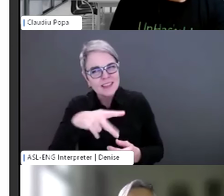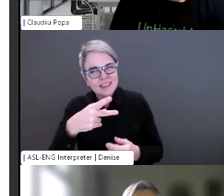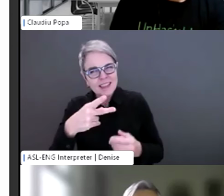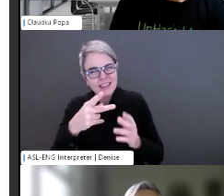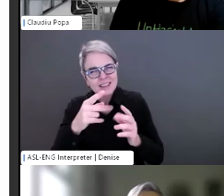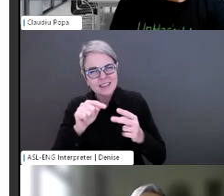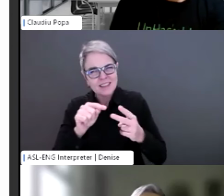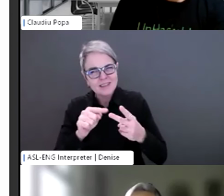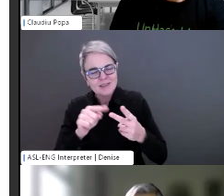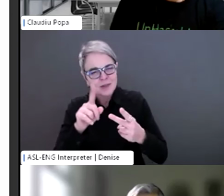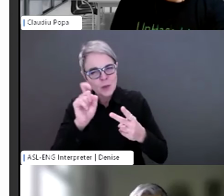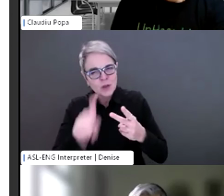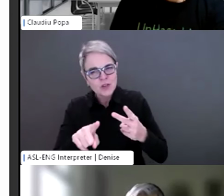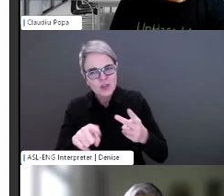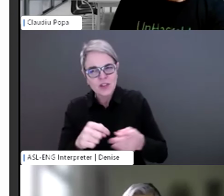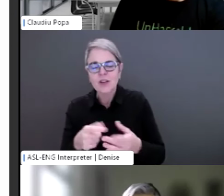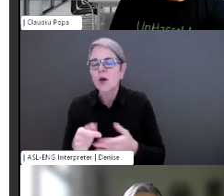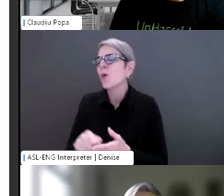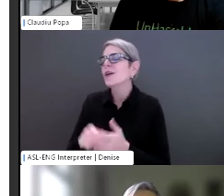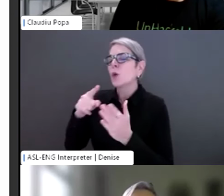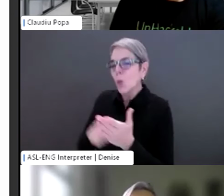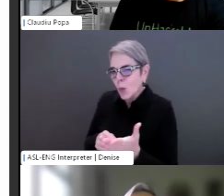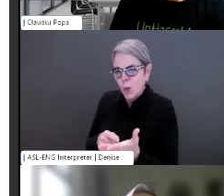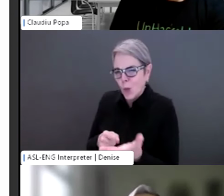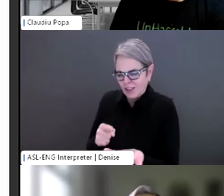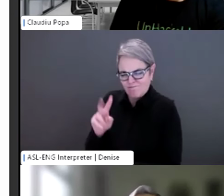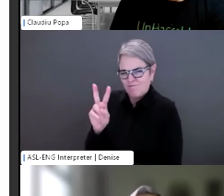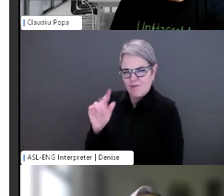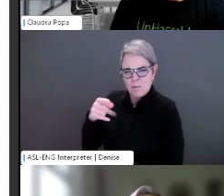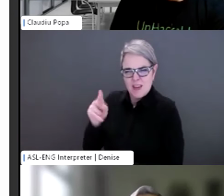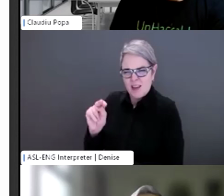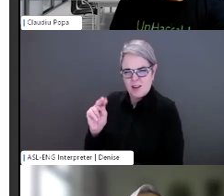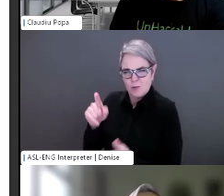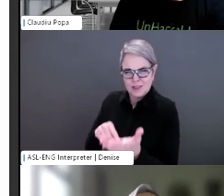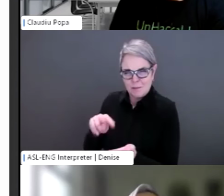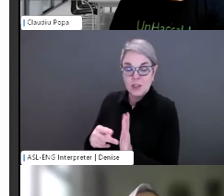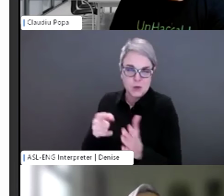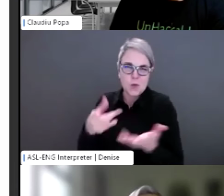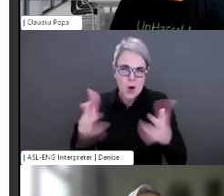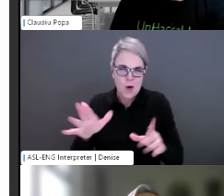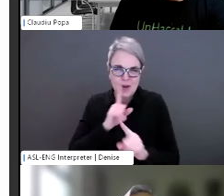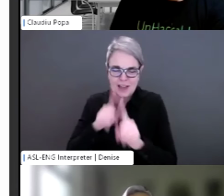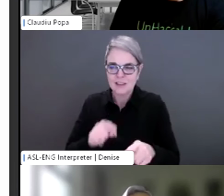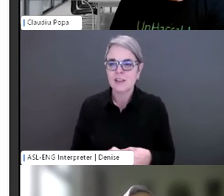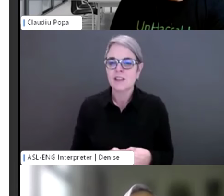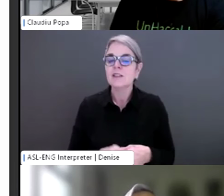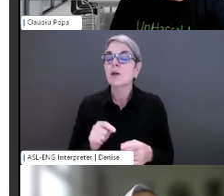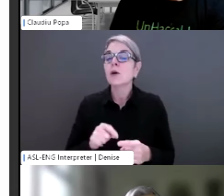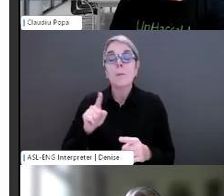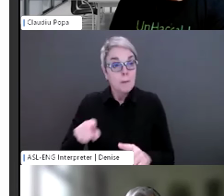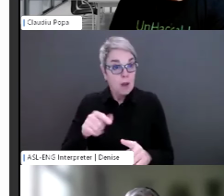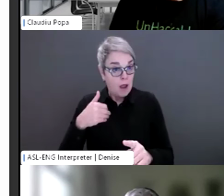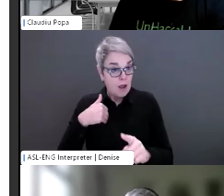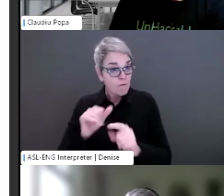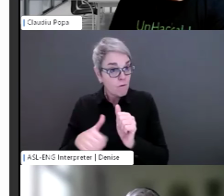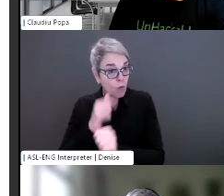that kind of leads us to a follow-up question that came up a little bit later, which was, is there a list of approved VPNs that are